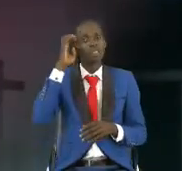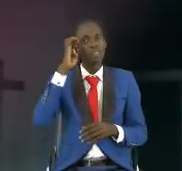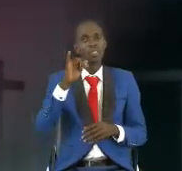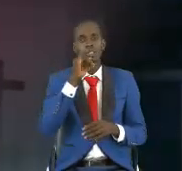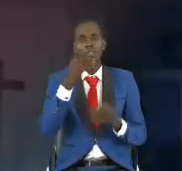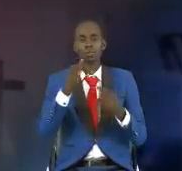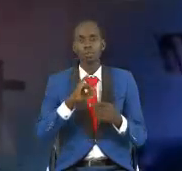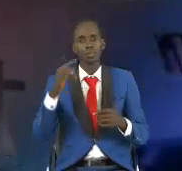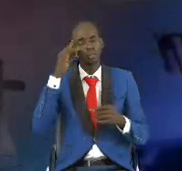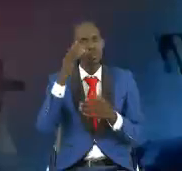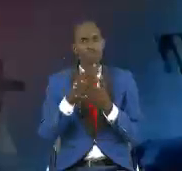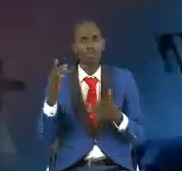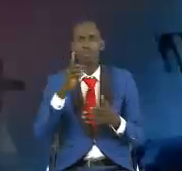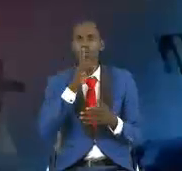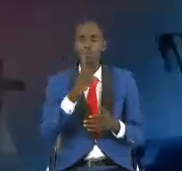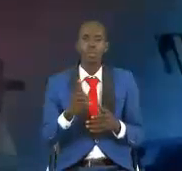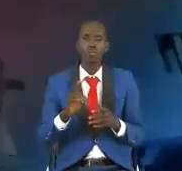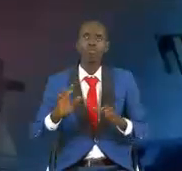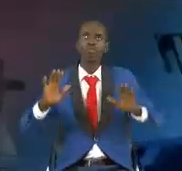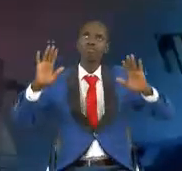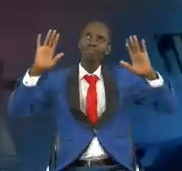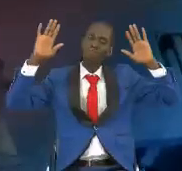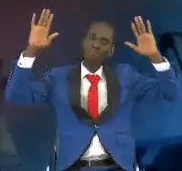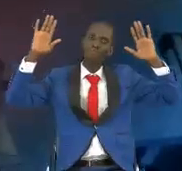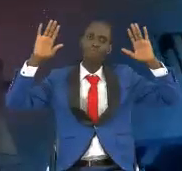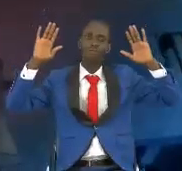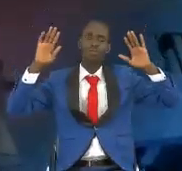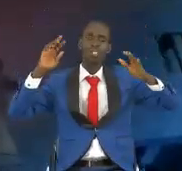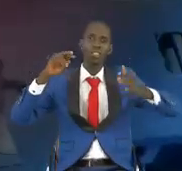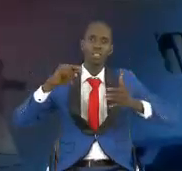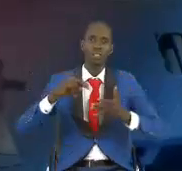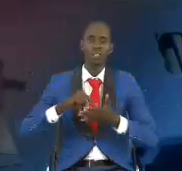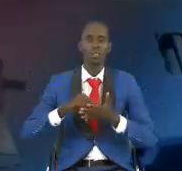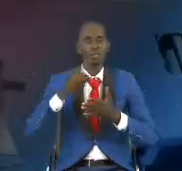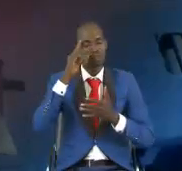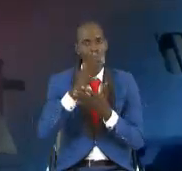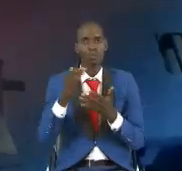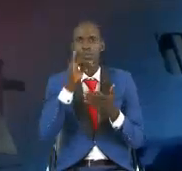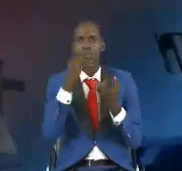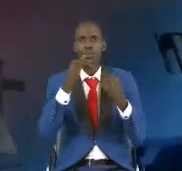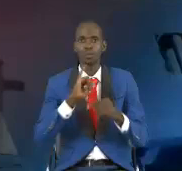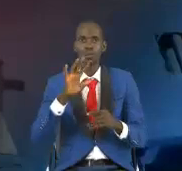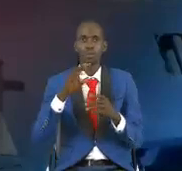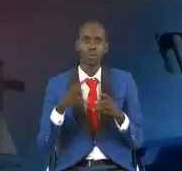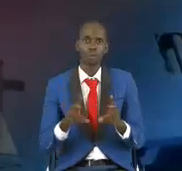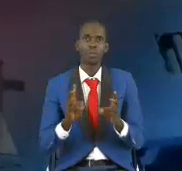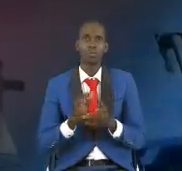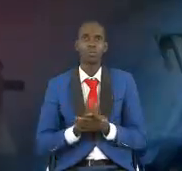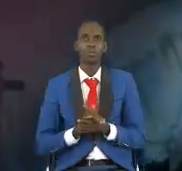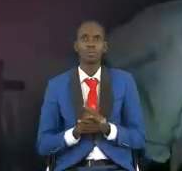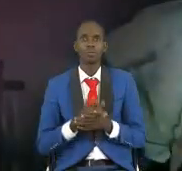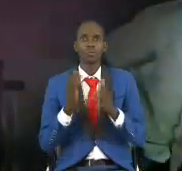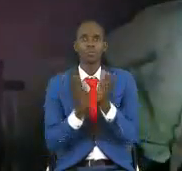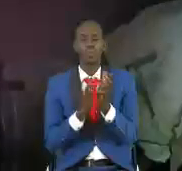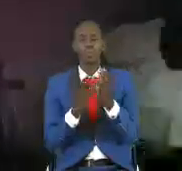real. Raise up your hand and stand up, because something is coming your way. Praise the Lord.